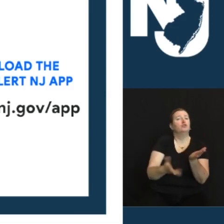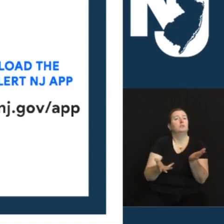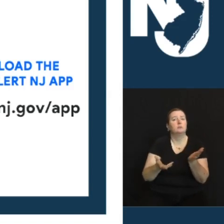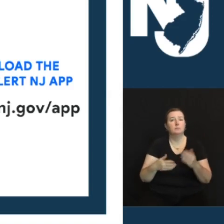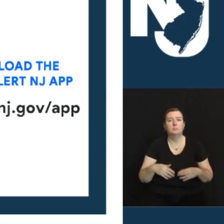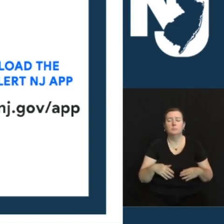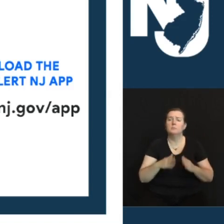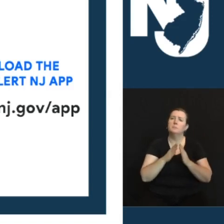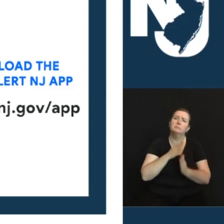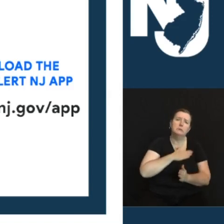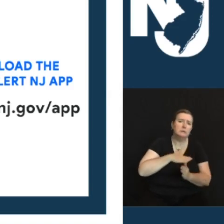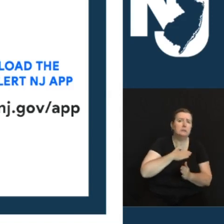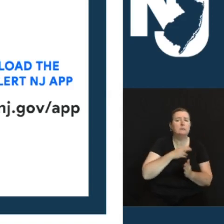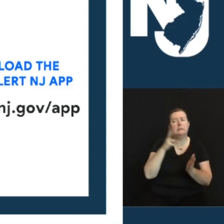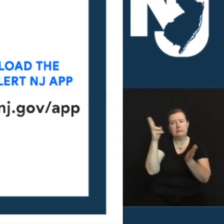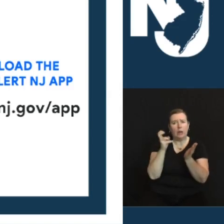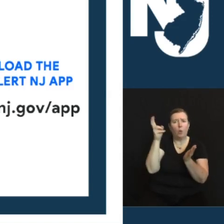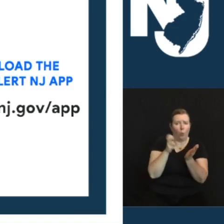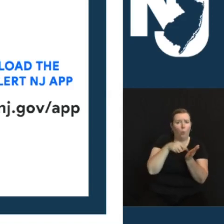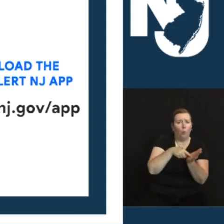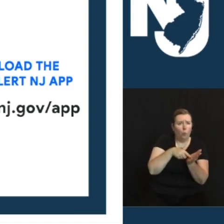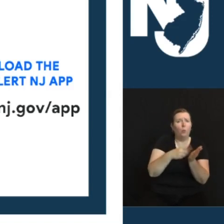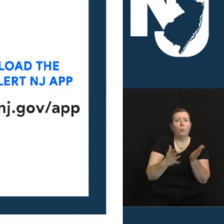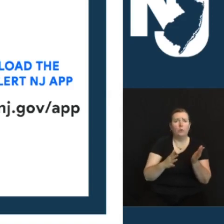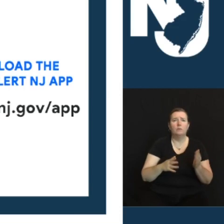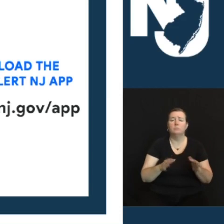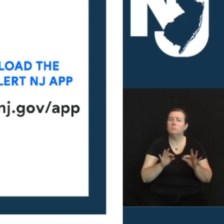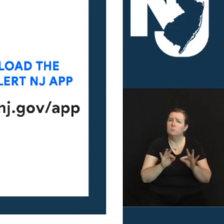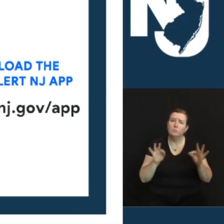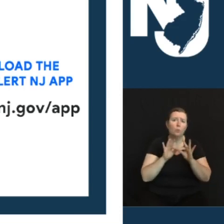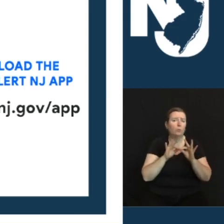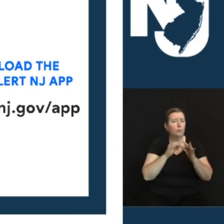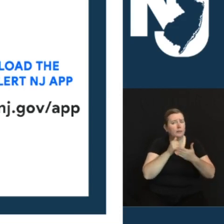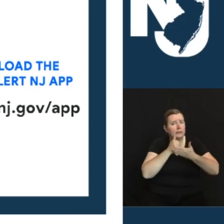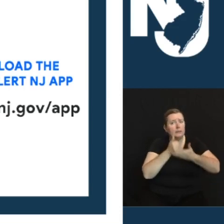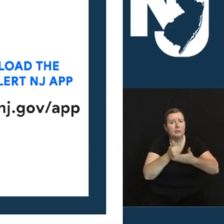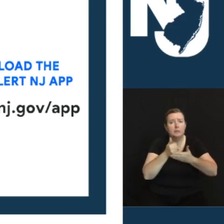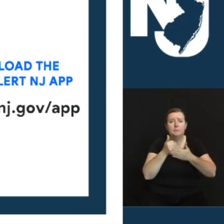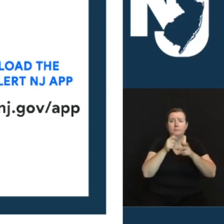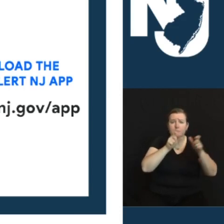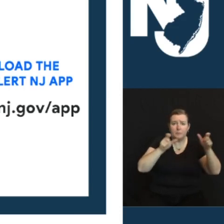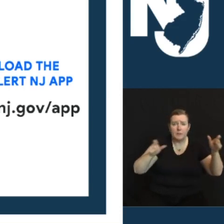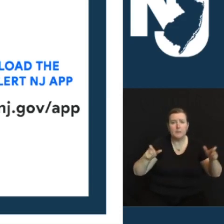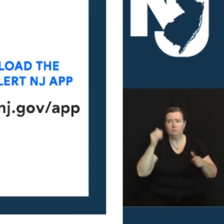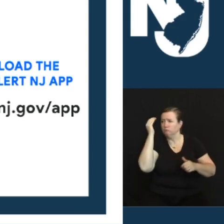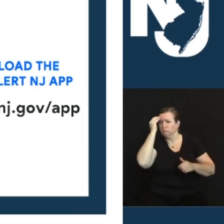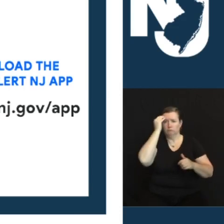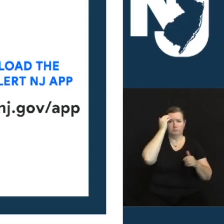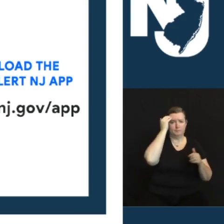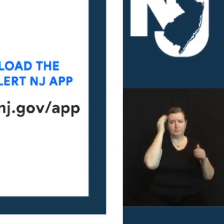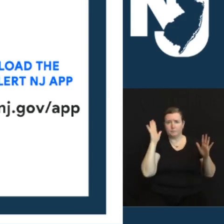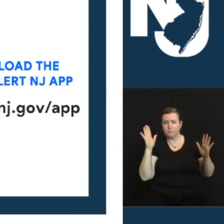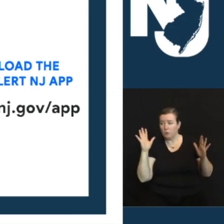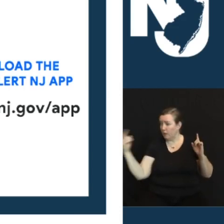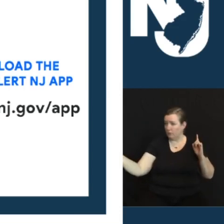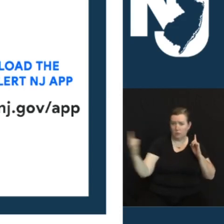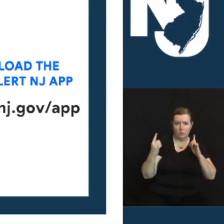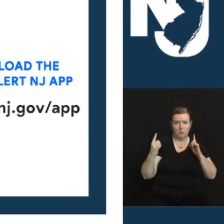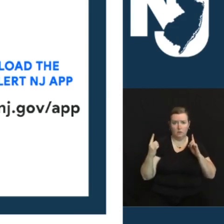step. It can be an important tool for us in not only notifying those who may have been exposed to this virus, but to